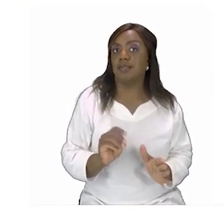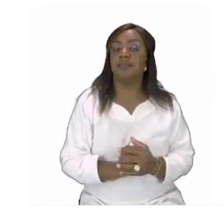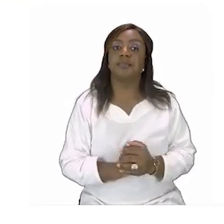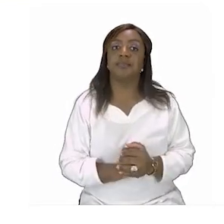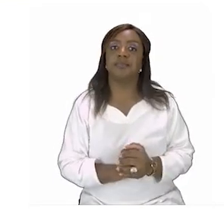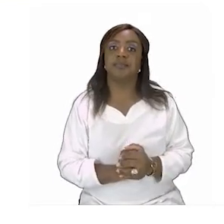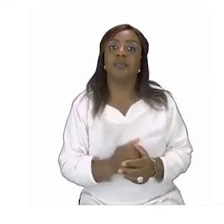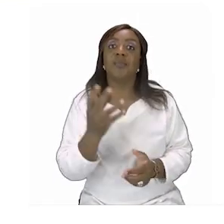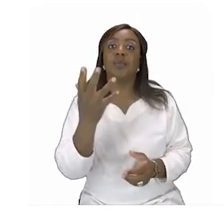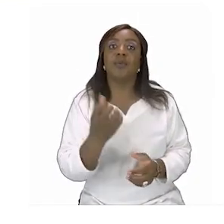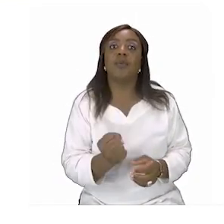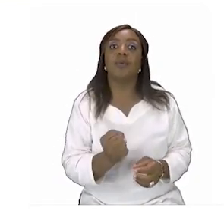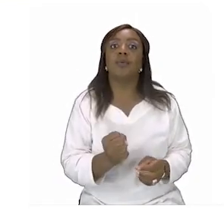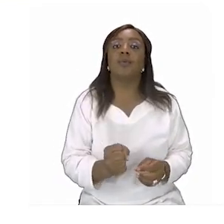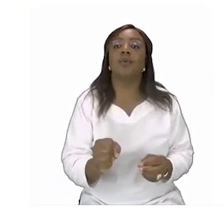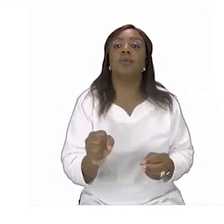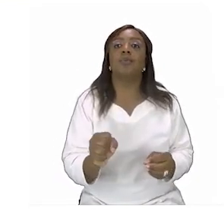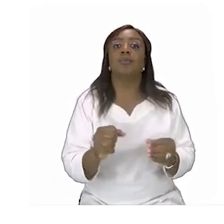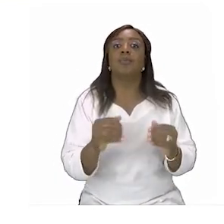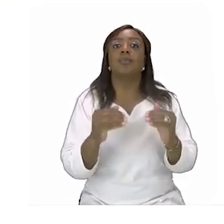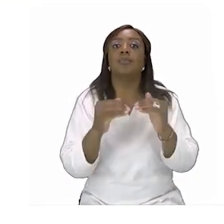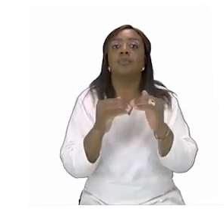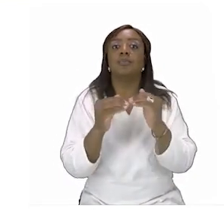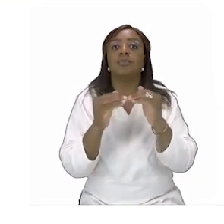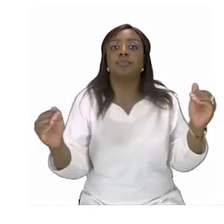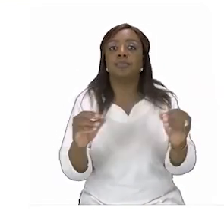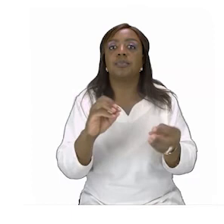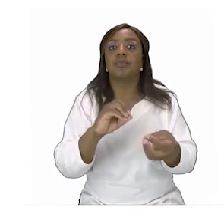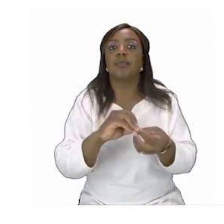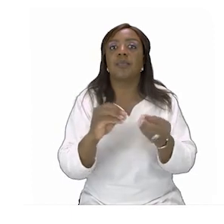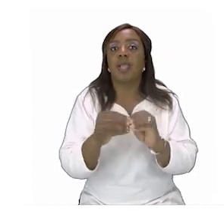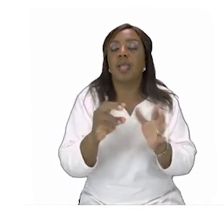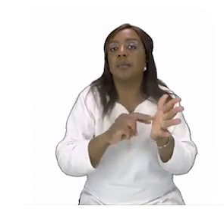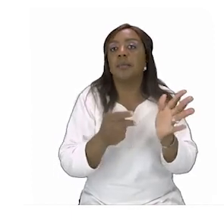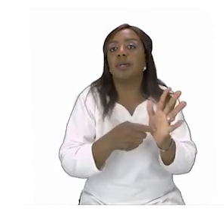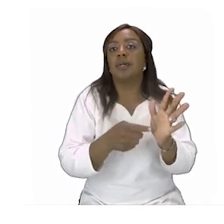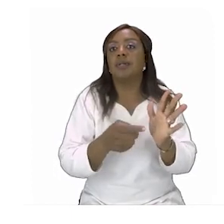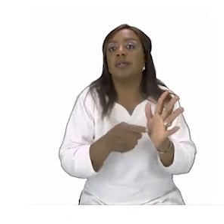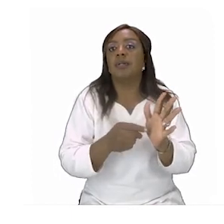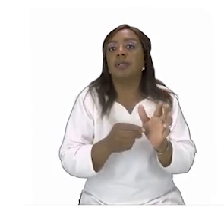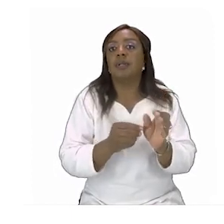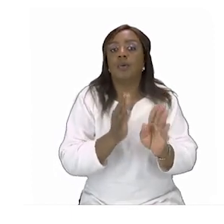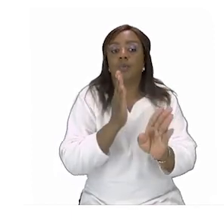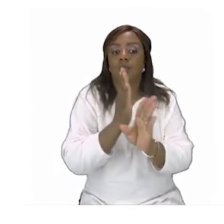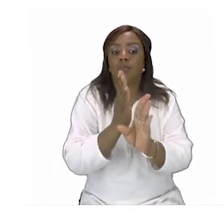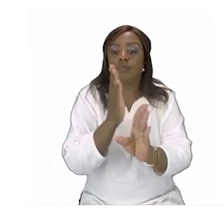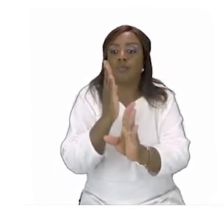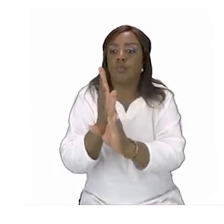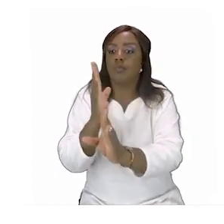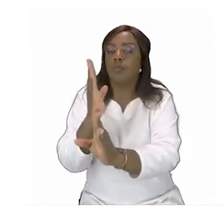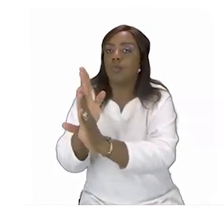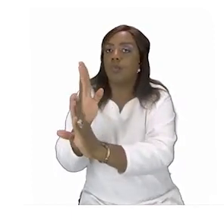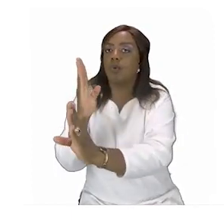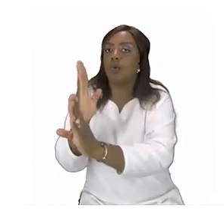13, we are dealing with ordinal numbers, which means the order that they have been put in.